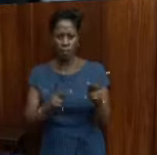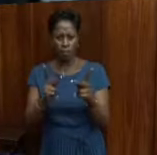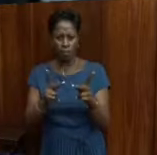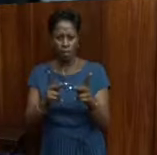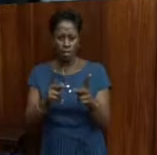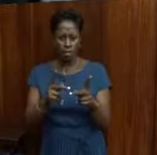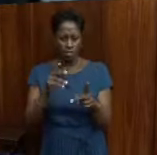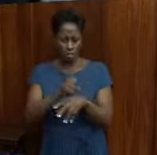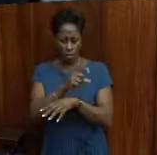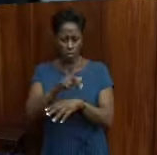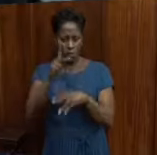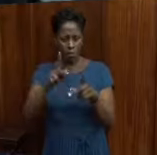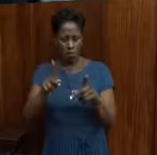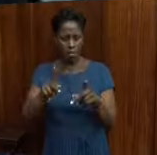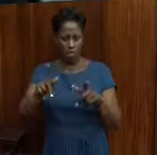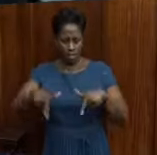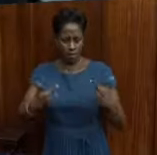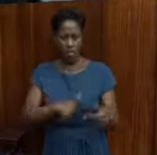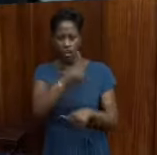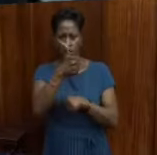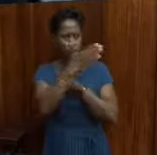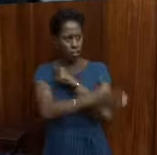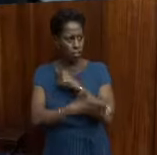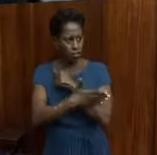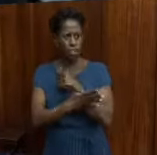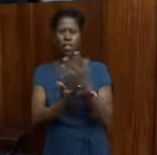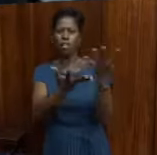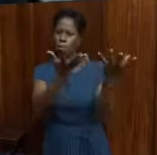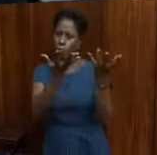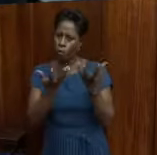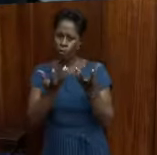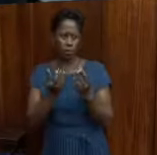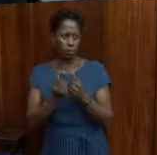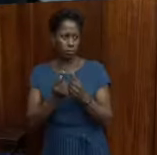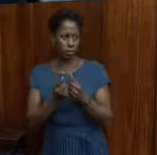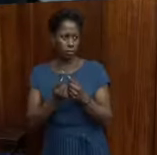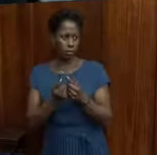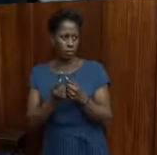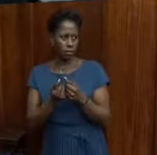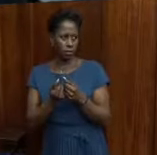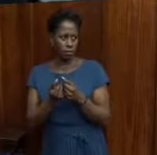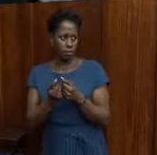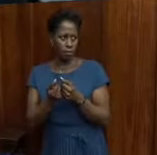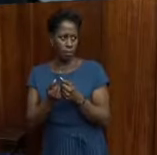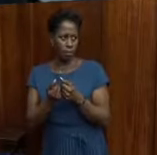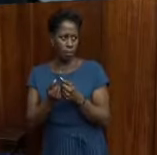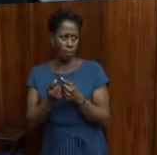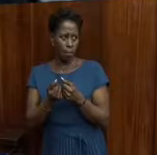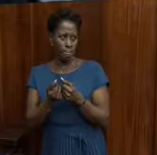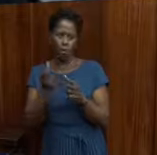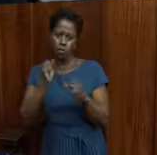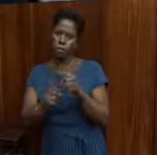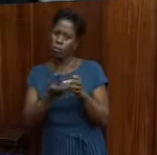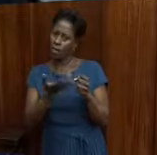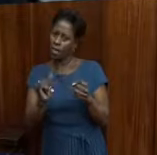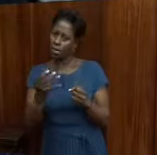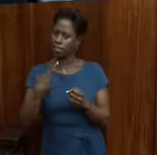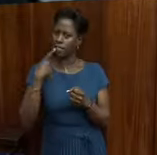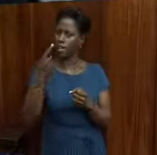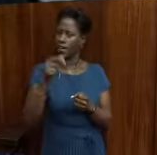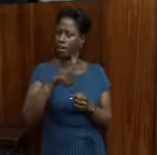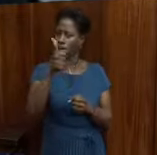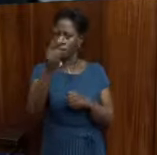our surest marked presence in the global village. They are our best ambassadors, providing word of mouth testimonials.